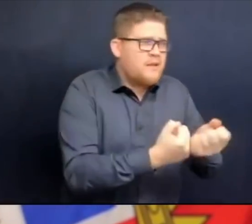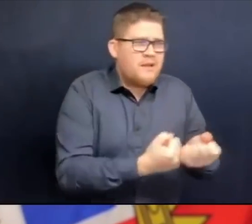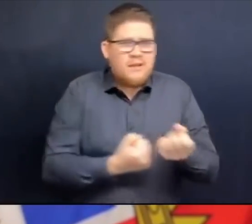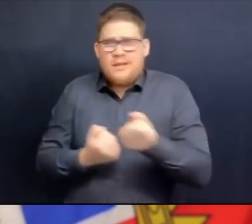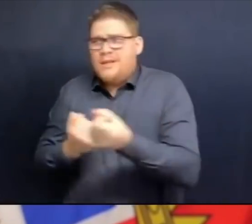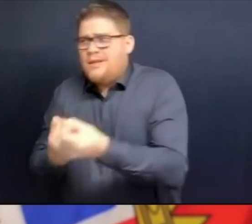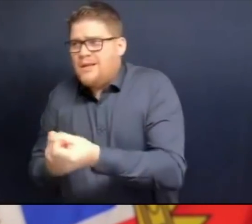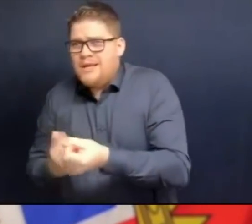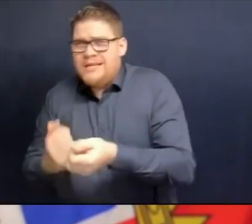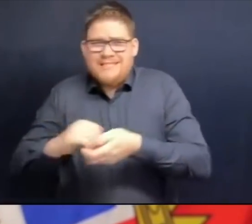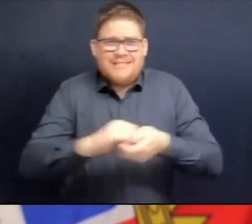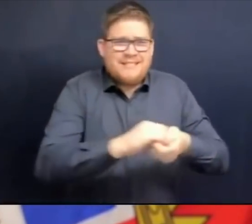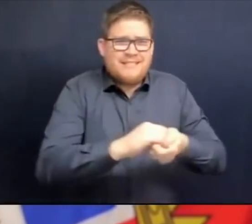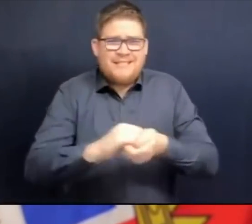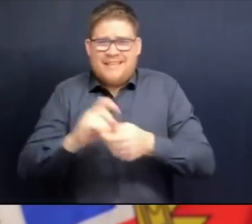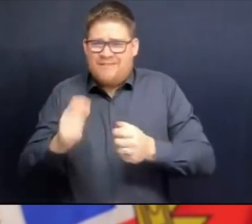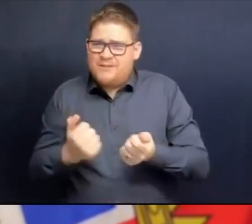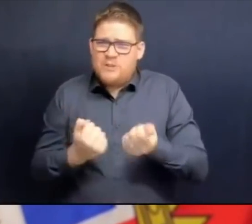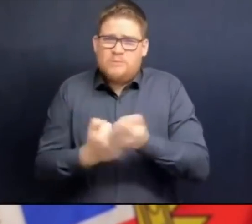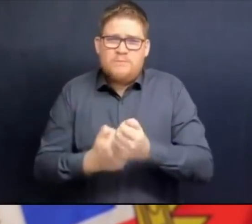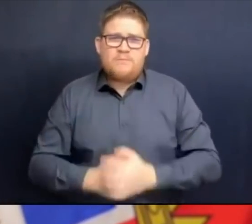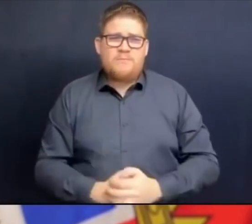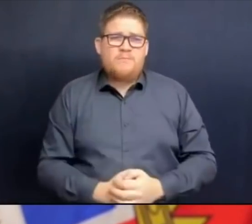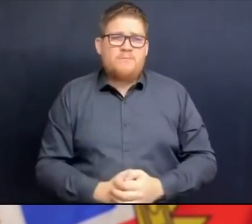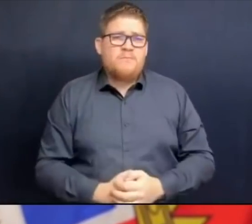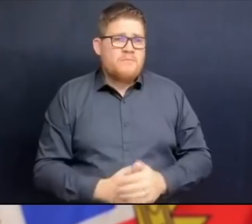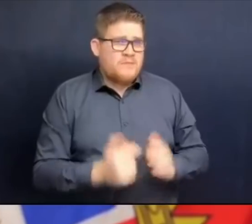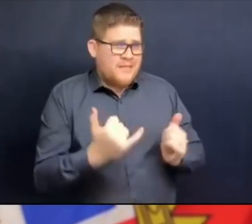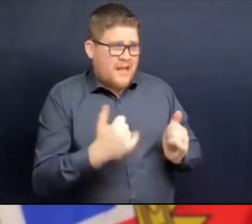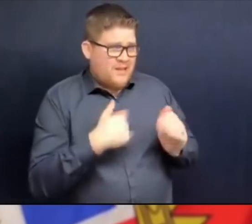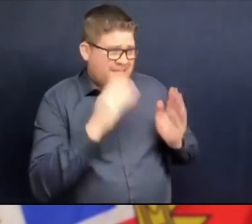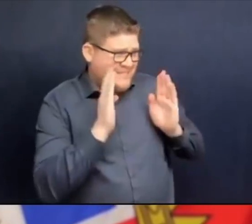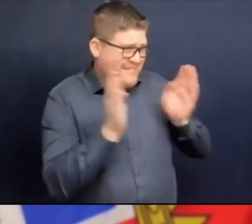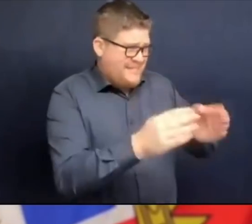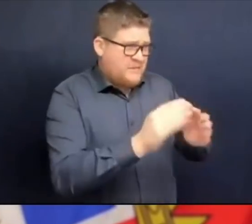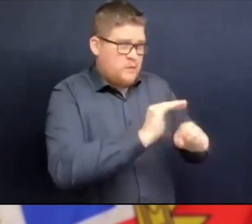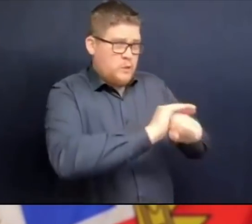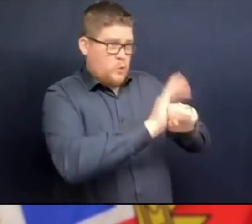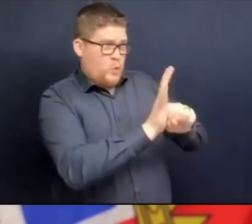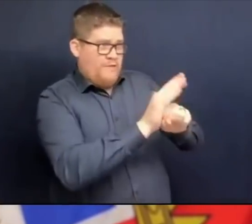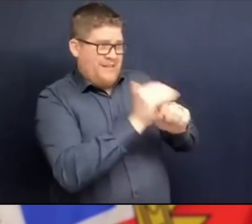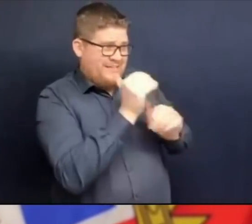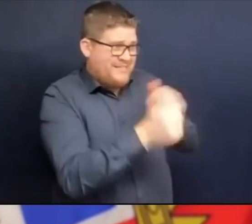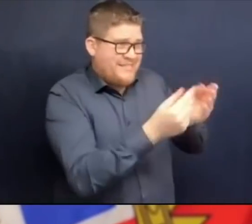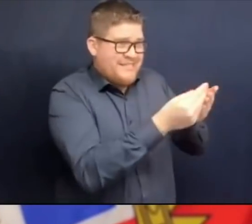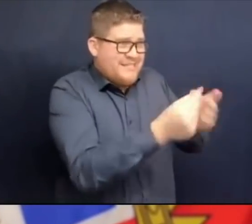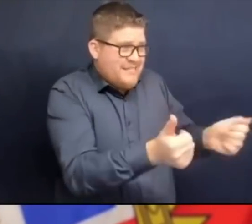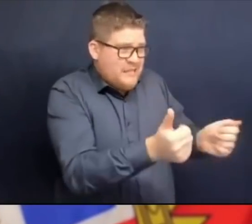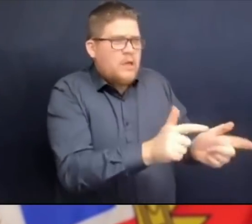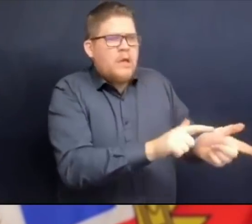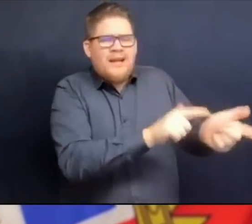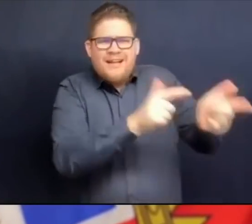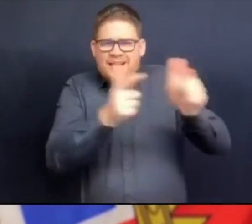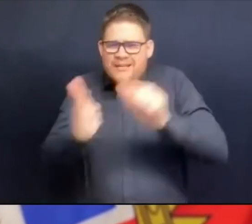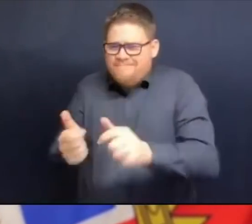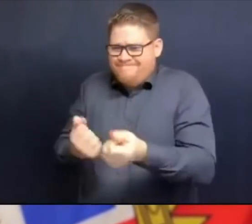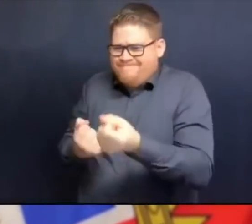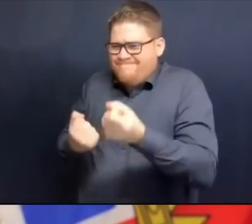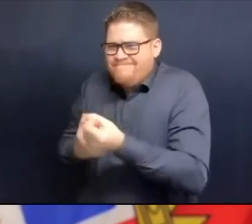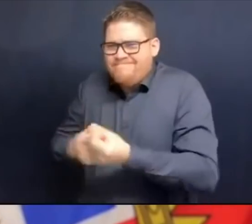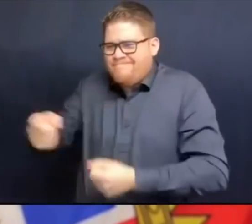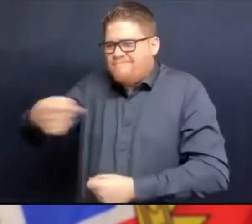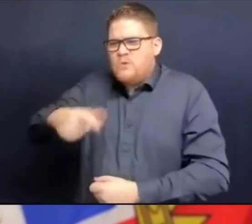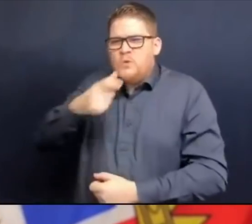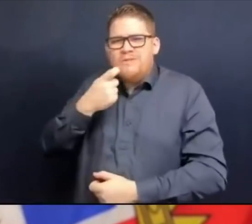pandemic emergency of COVID-19 is also vital to helping us manage people who are caught up in our